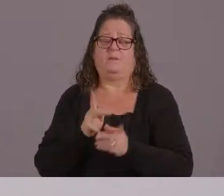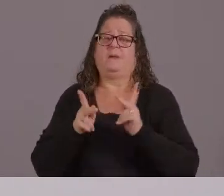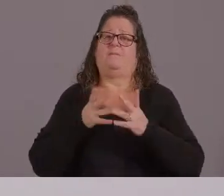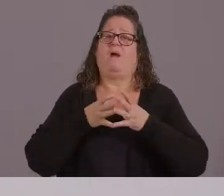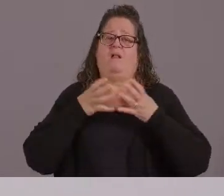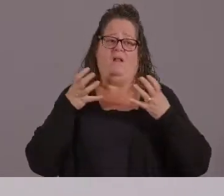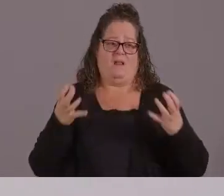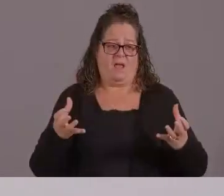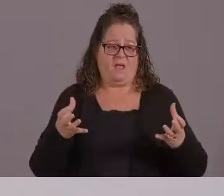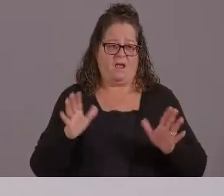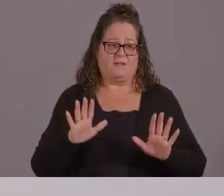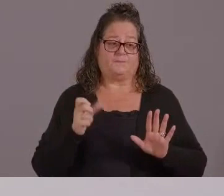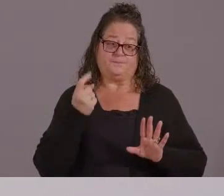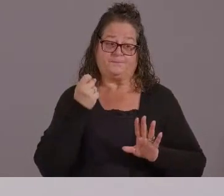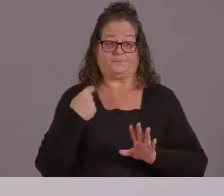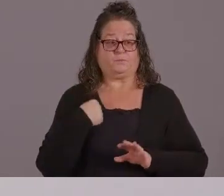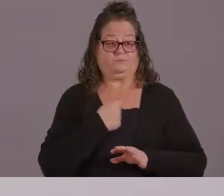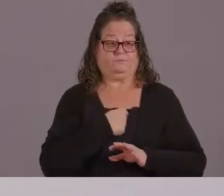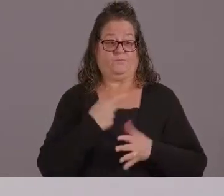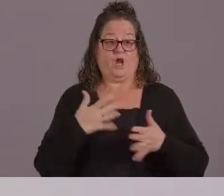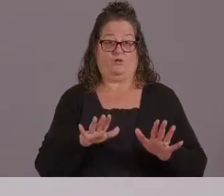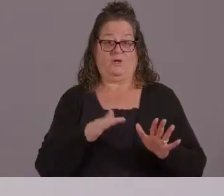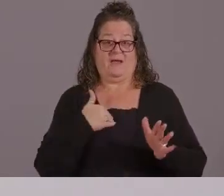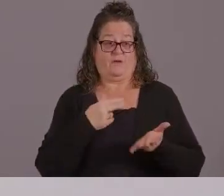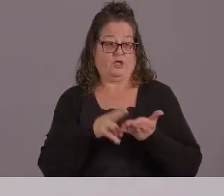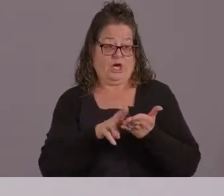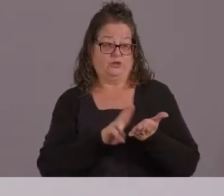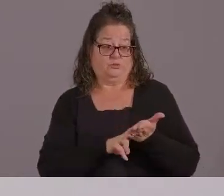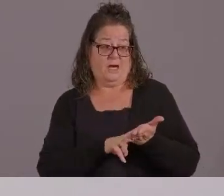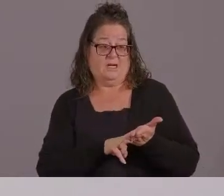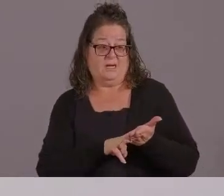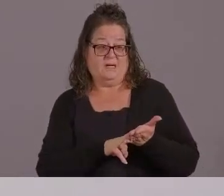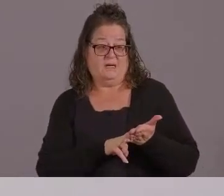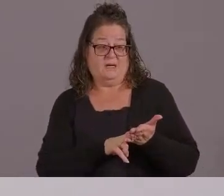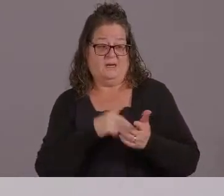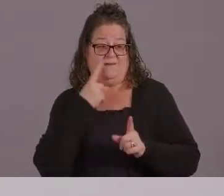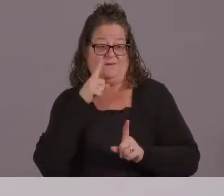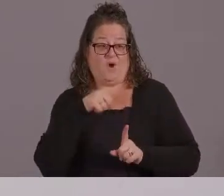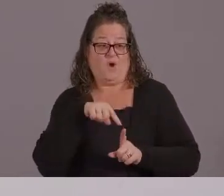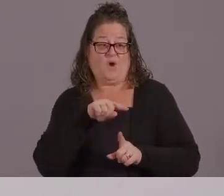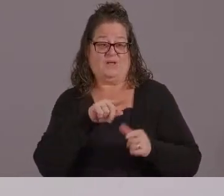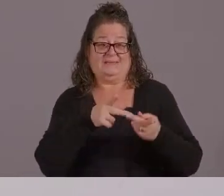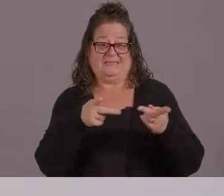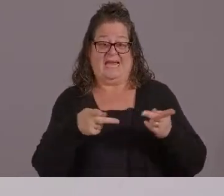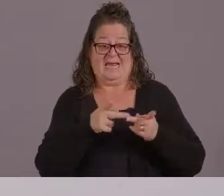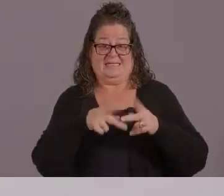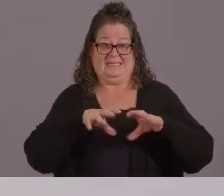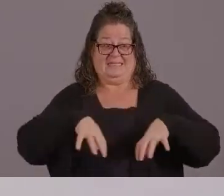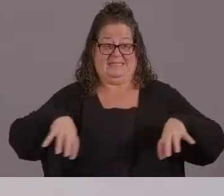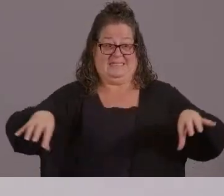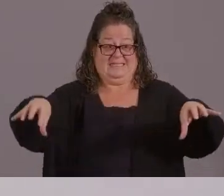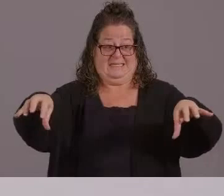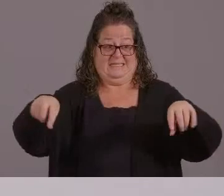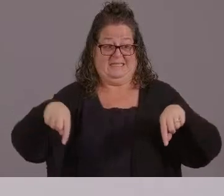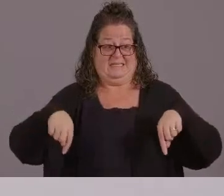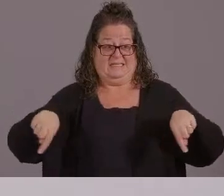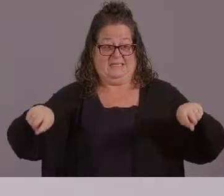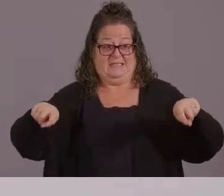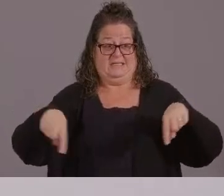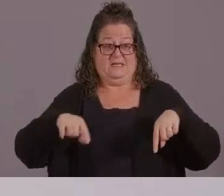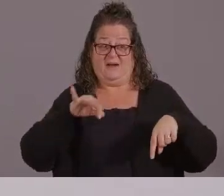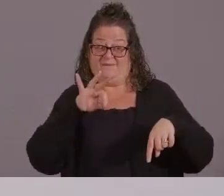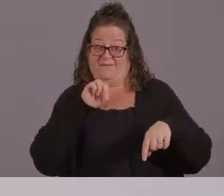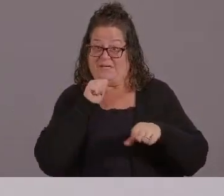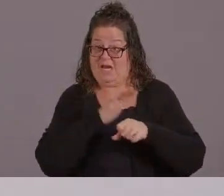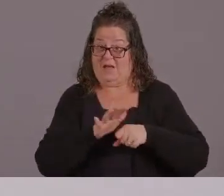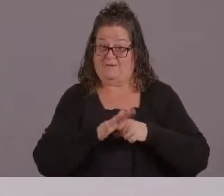contracts in place with the operators of the sites that if we don't have the volunteers, they just activate a staffing contract, and then we